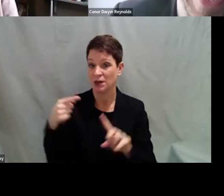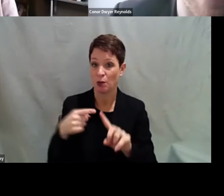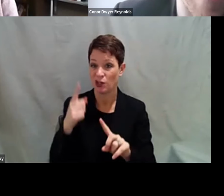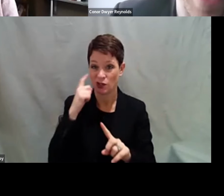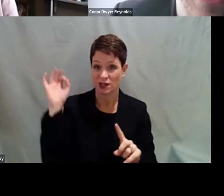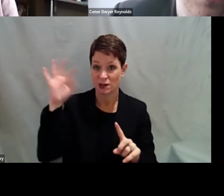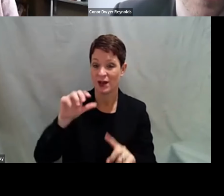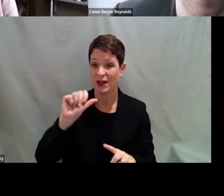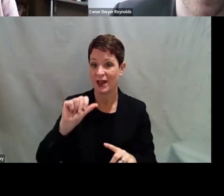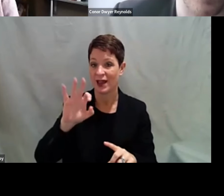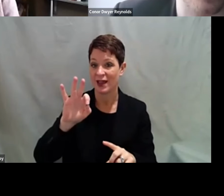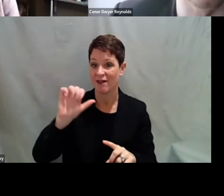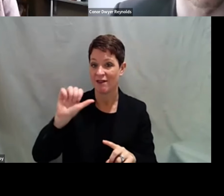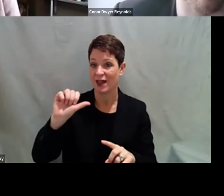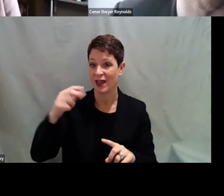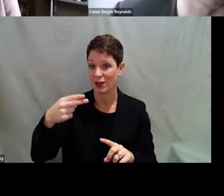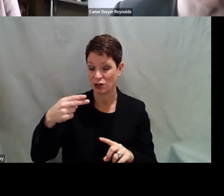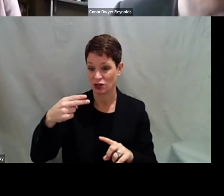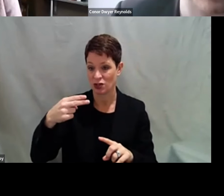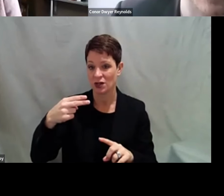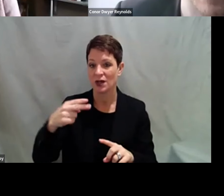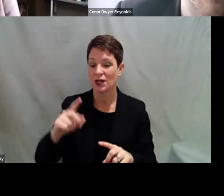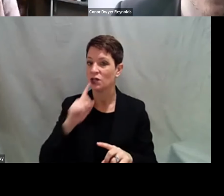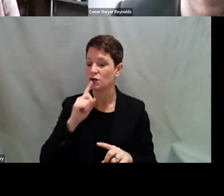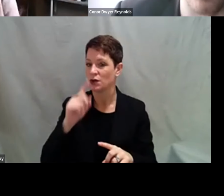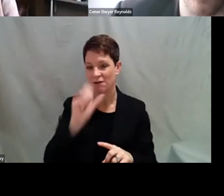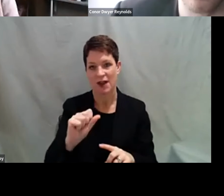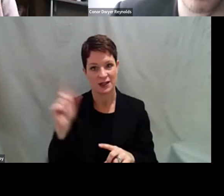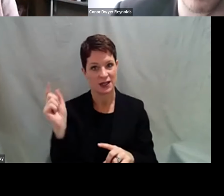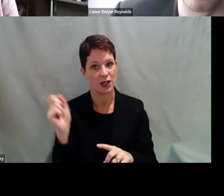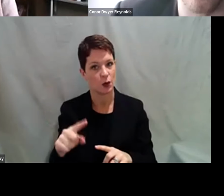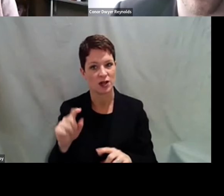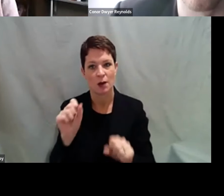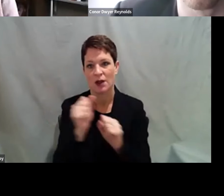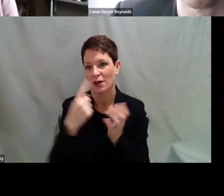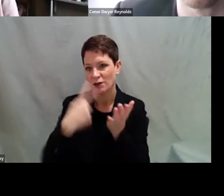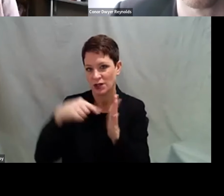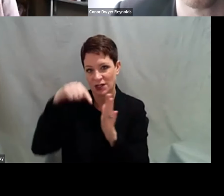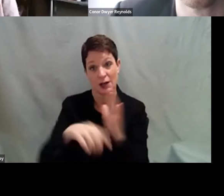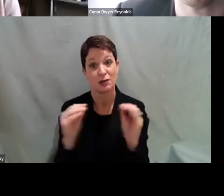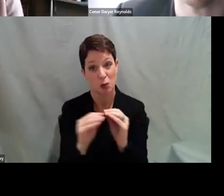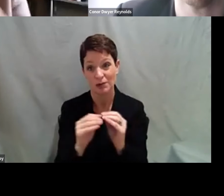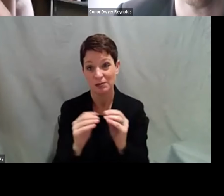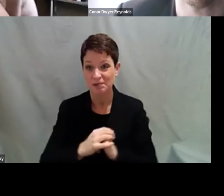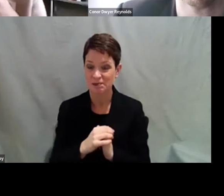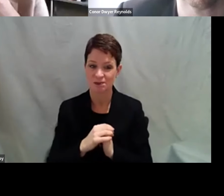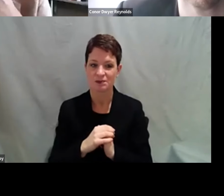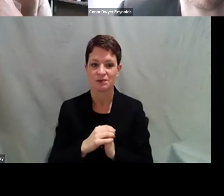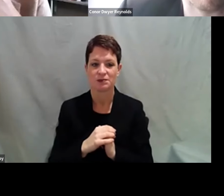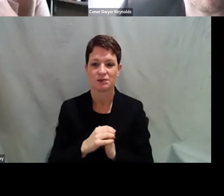about AFFH is a really fascinating one, and I'd love to dig into it more.